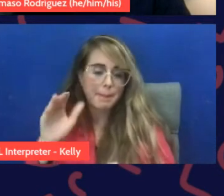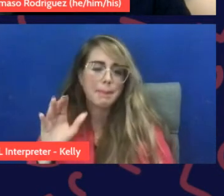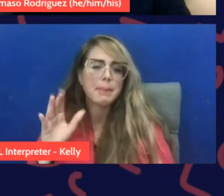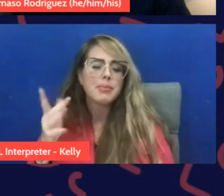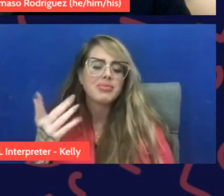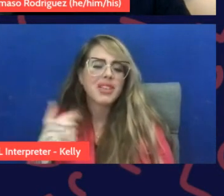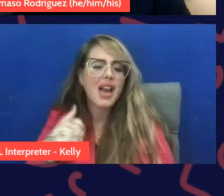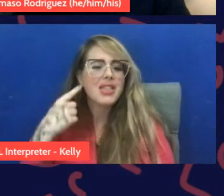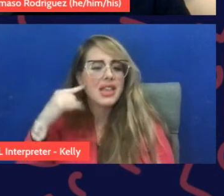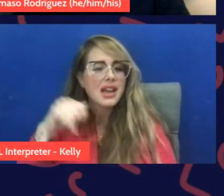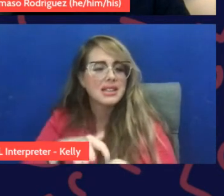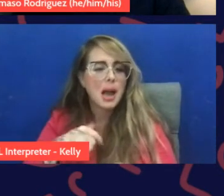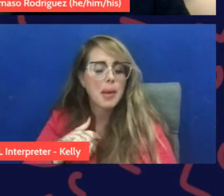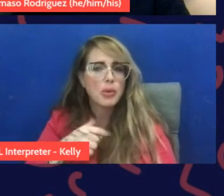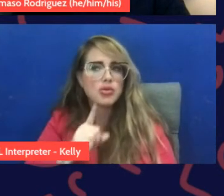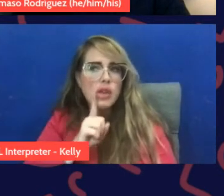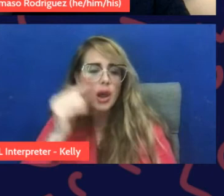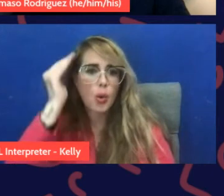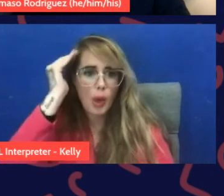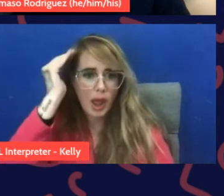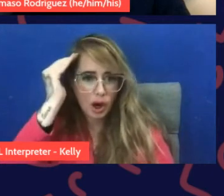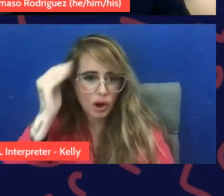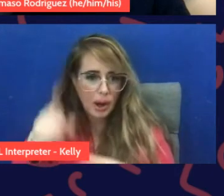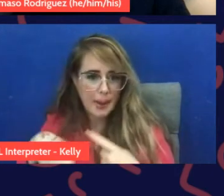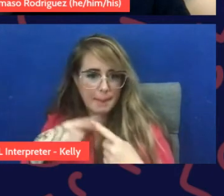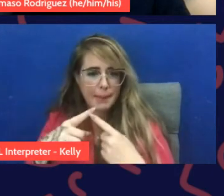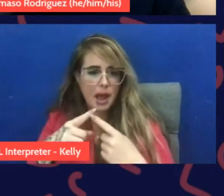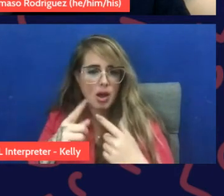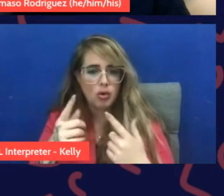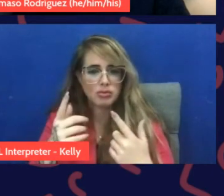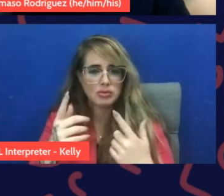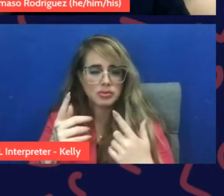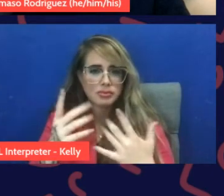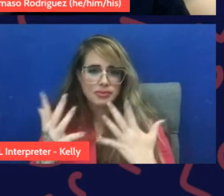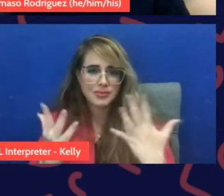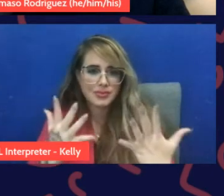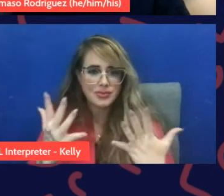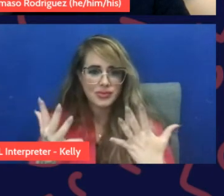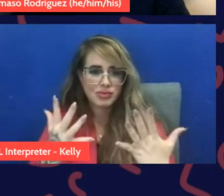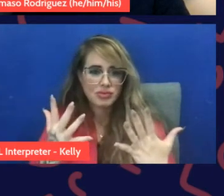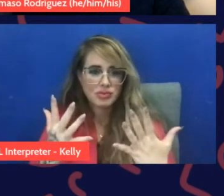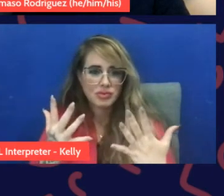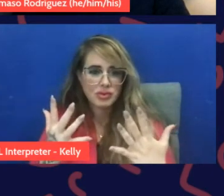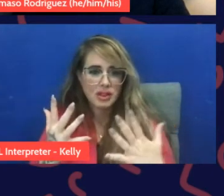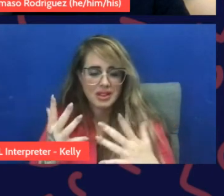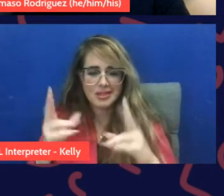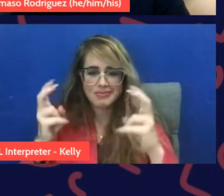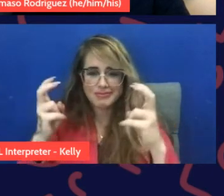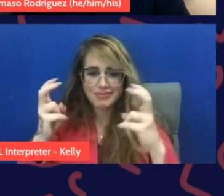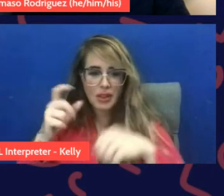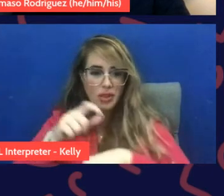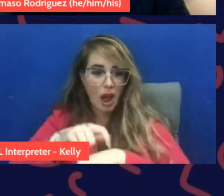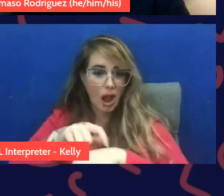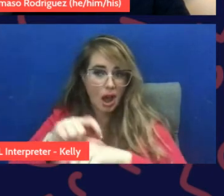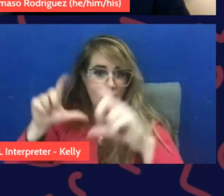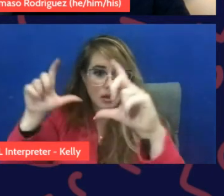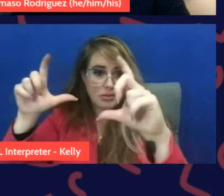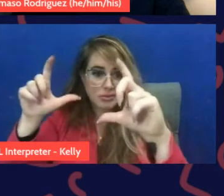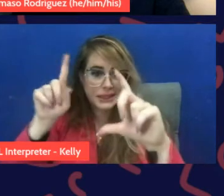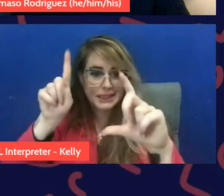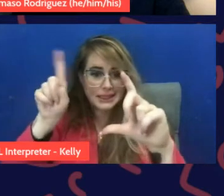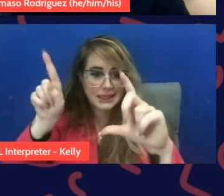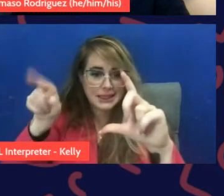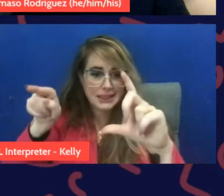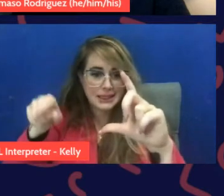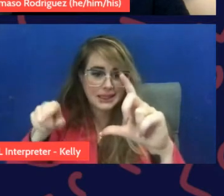I think I was really, really keenly aware of the kind of ticking clock that is immigration policy in this country,